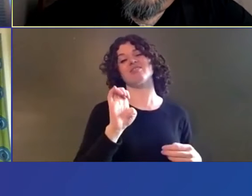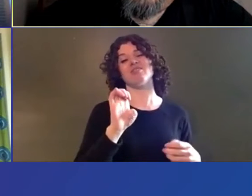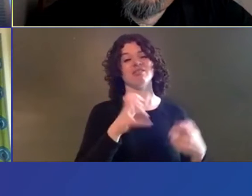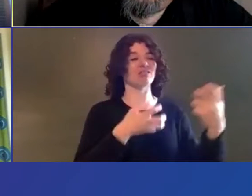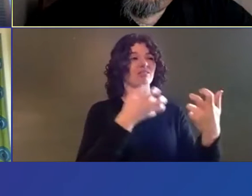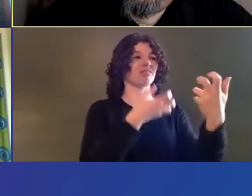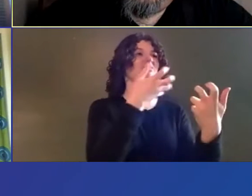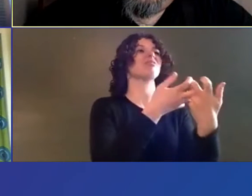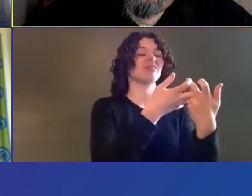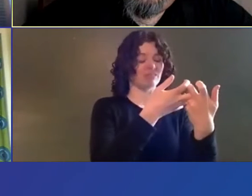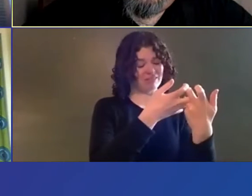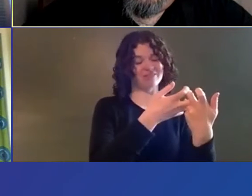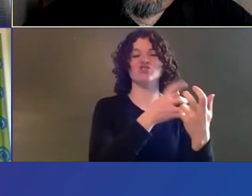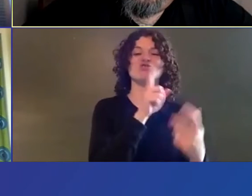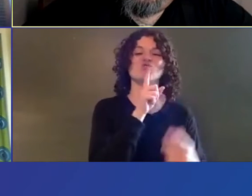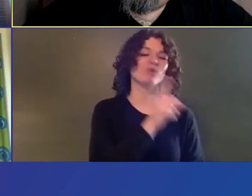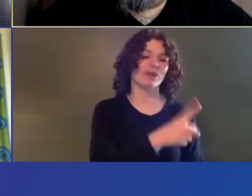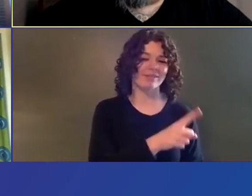Sure is.